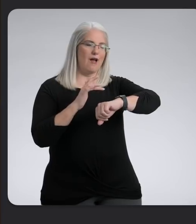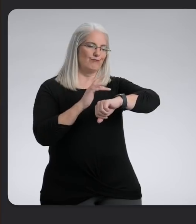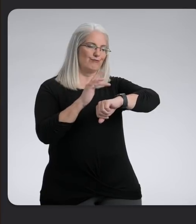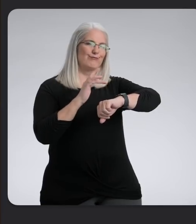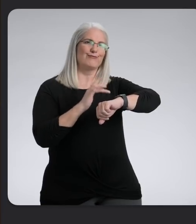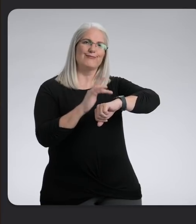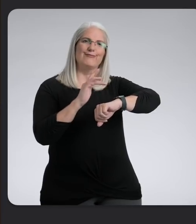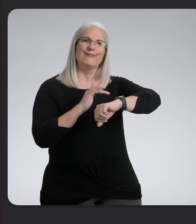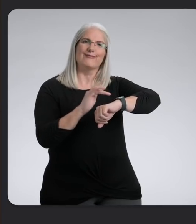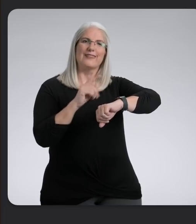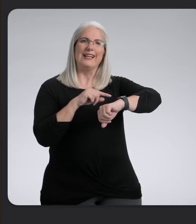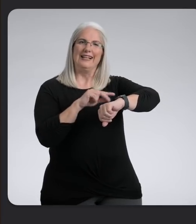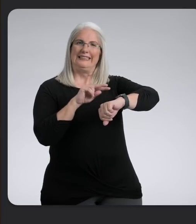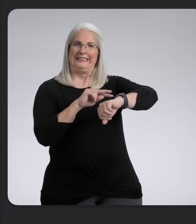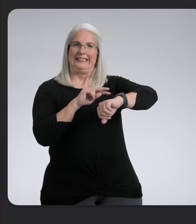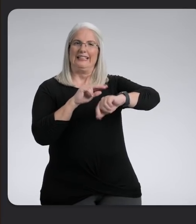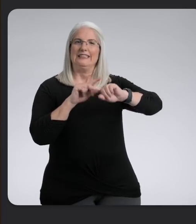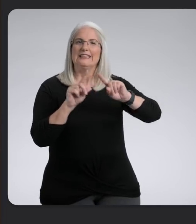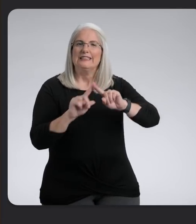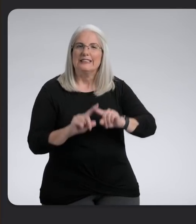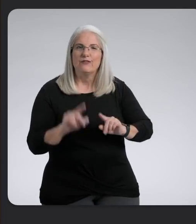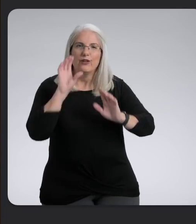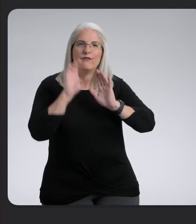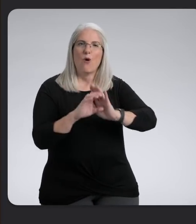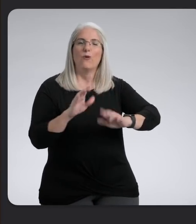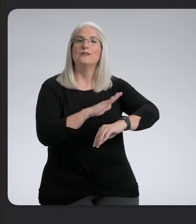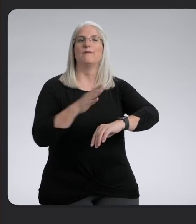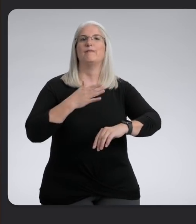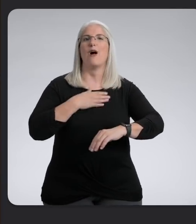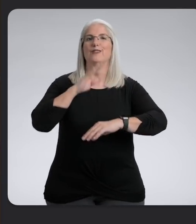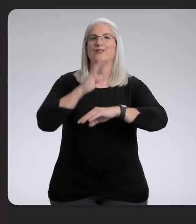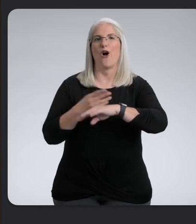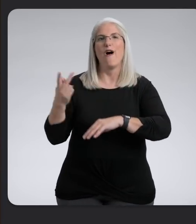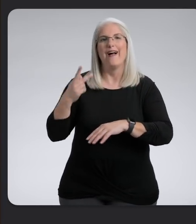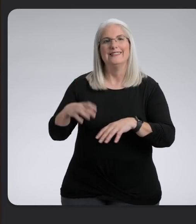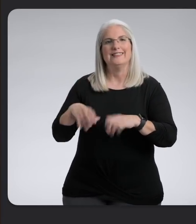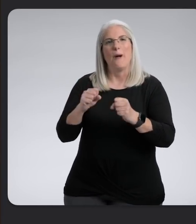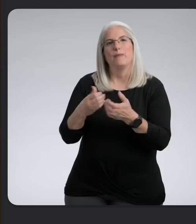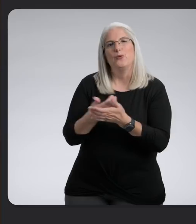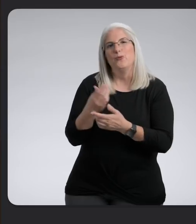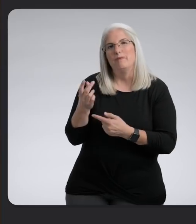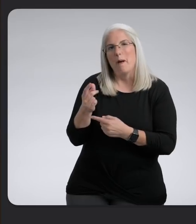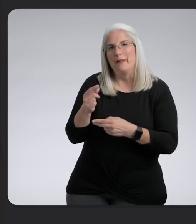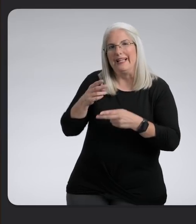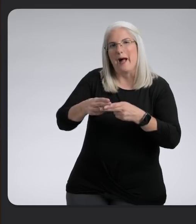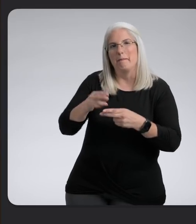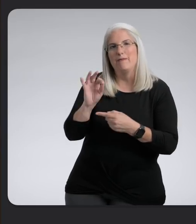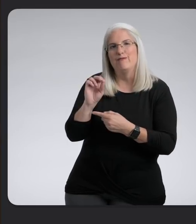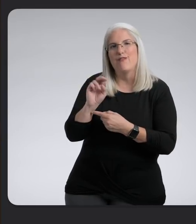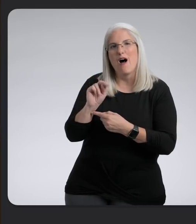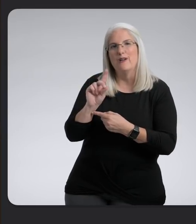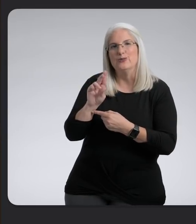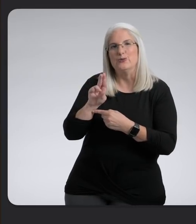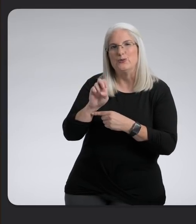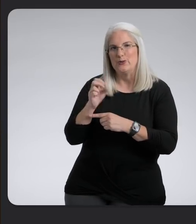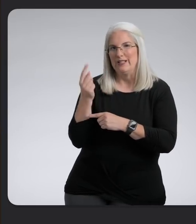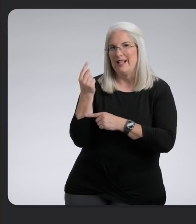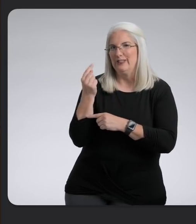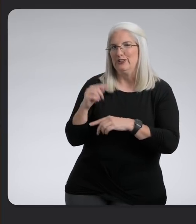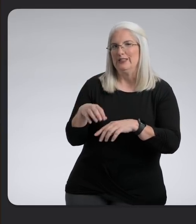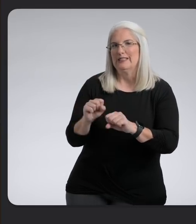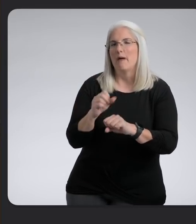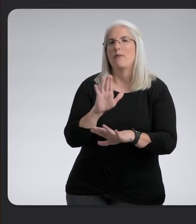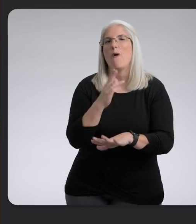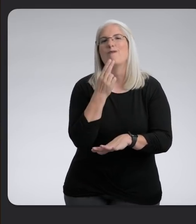layout. My daughter Wesley and I adopted our puppy Fondue last year and are missing her during the day. The